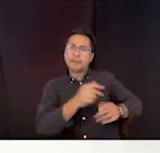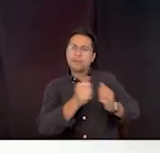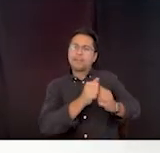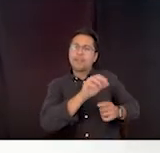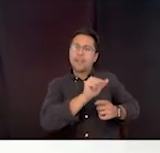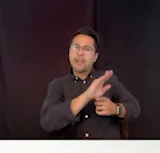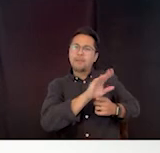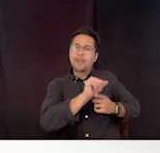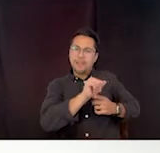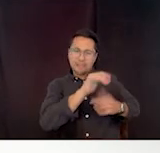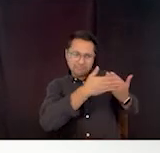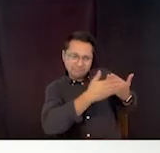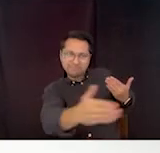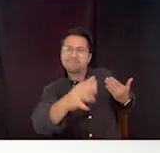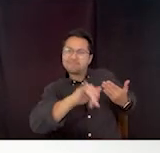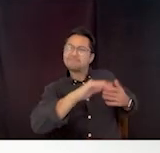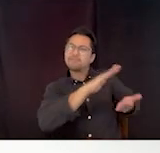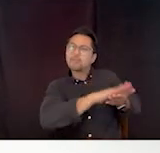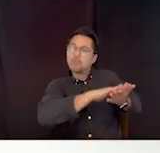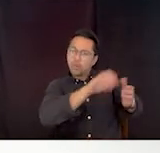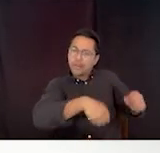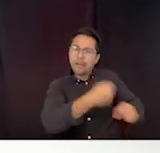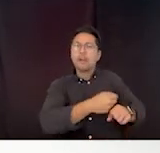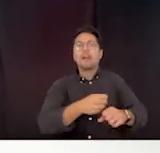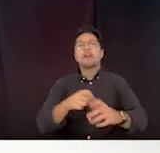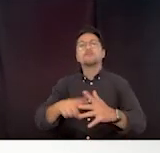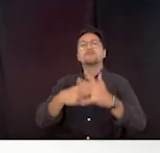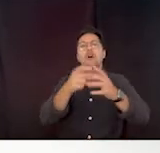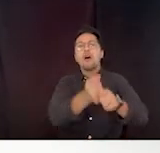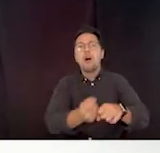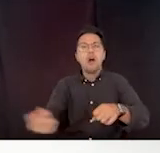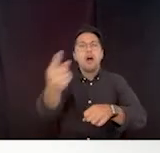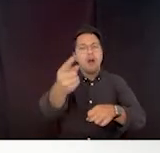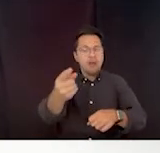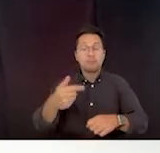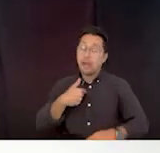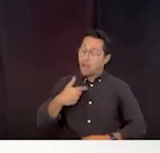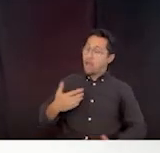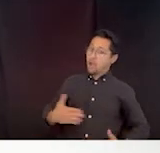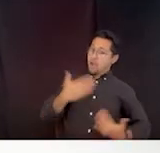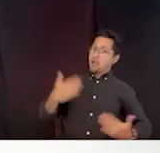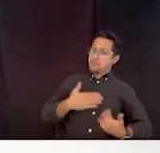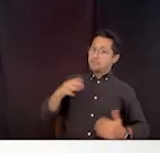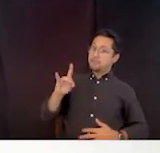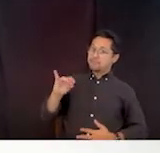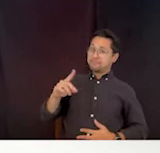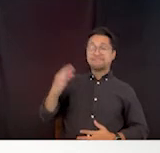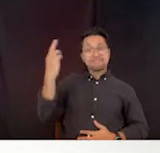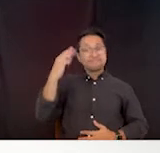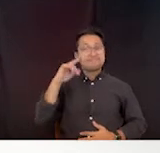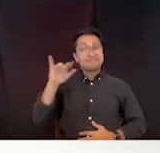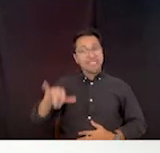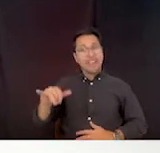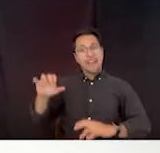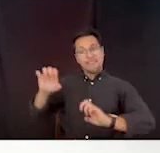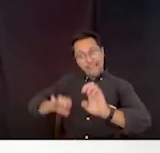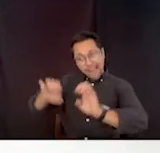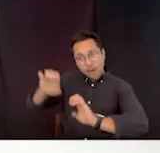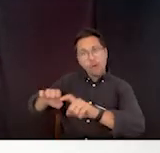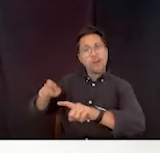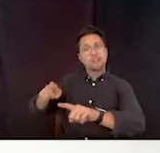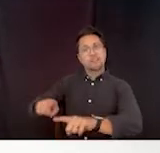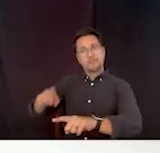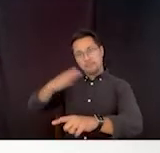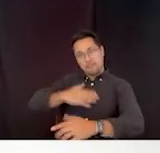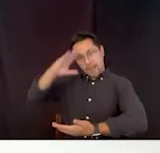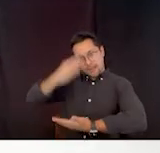school year and have him start the next year, and so that's what we did. But I was glad that I went through that process, because I had those evaluations, and then I could determine whether or